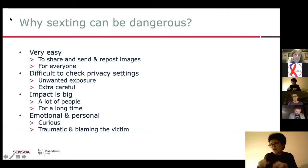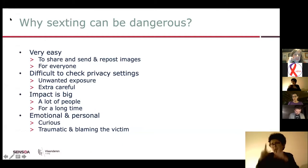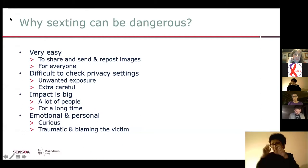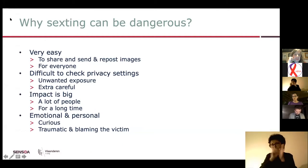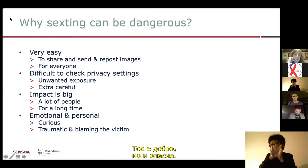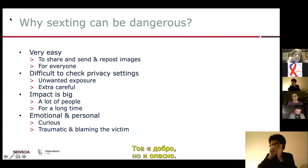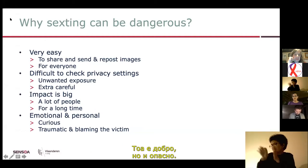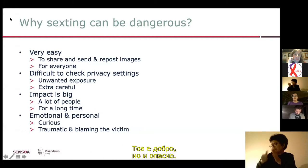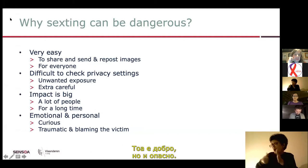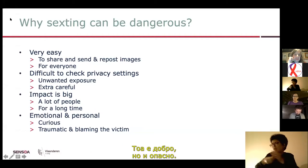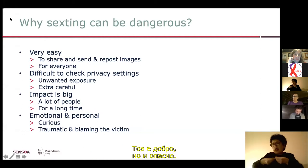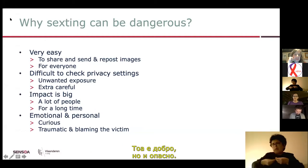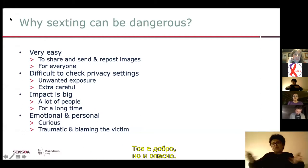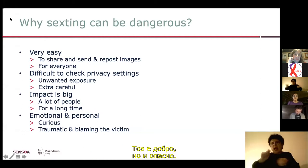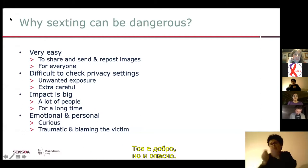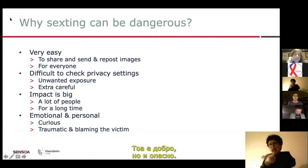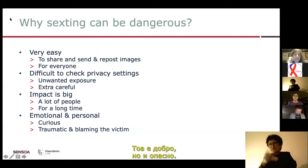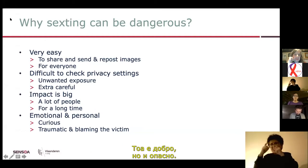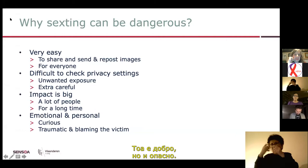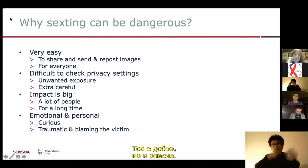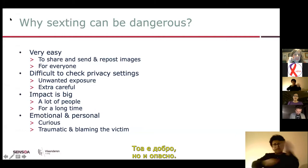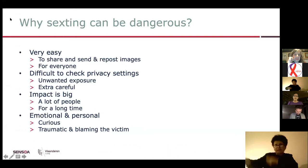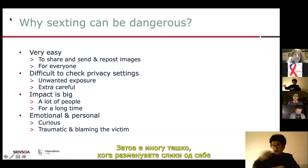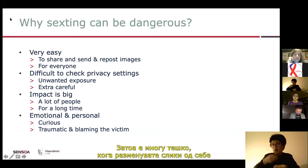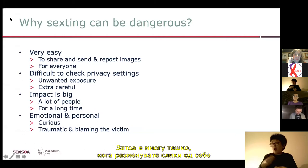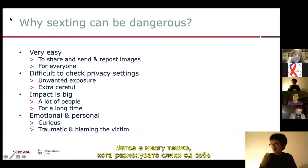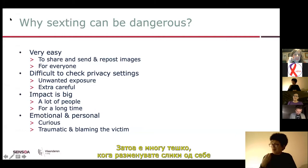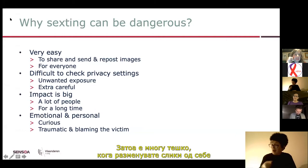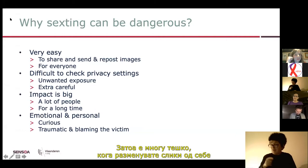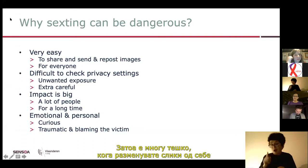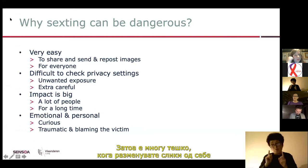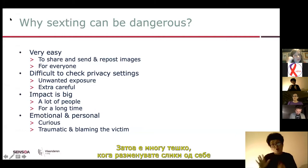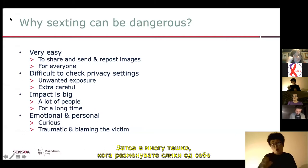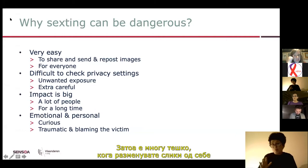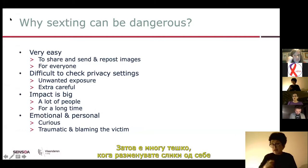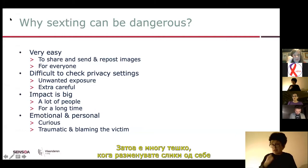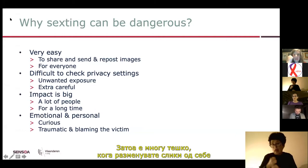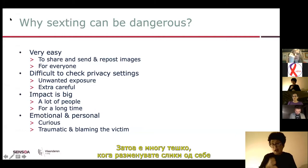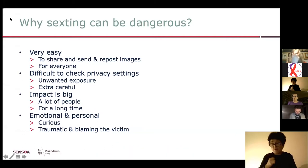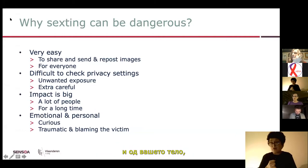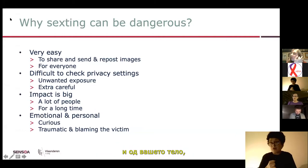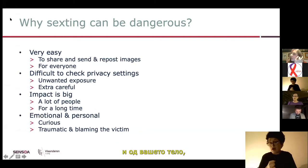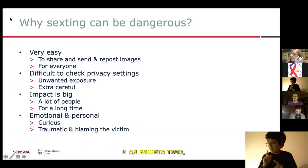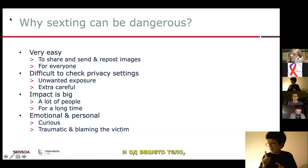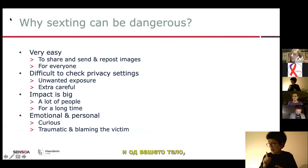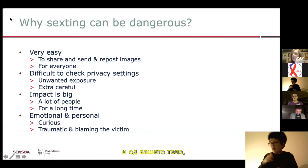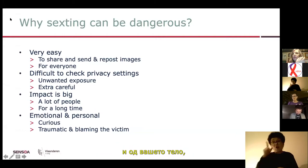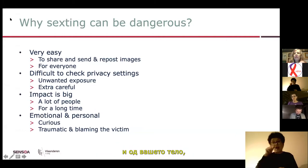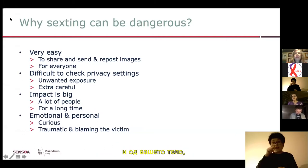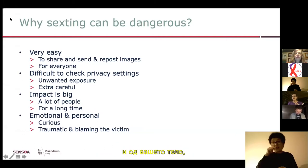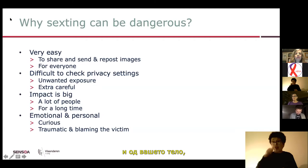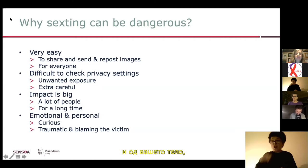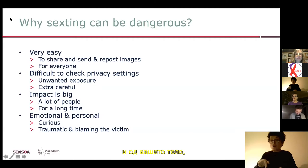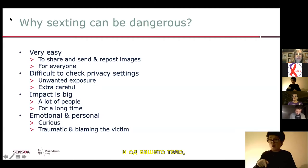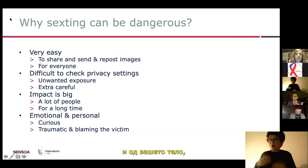images in this way, which is good, but it's also dangerous. So it's very difficult when you exchange images of yourself